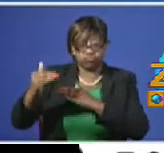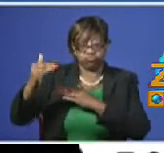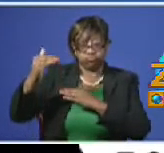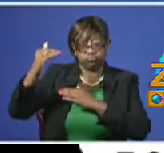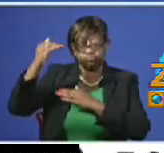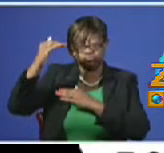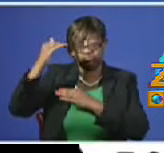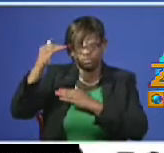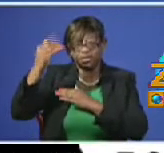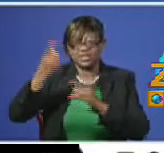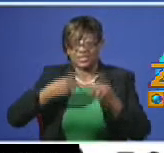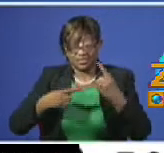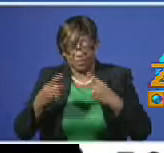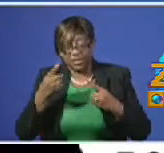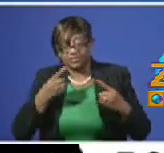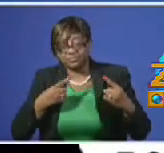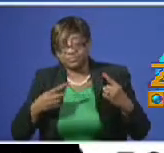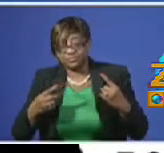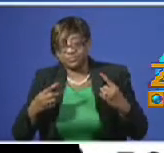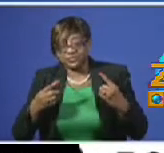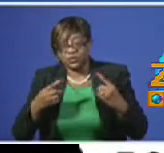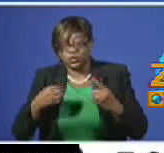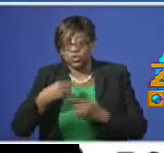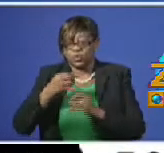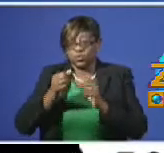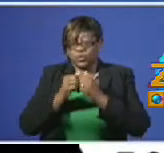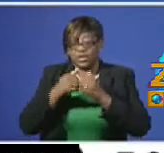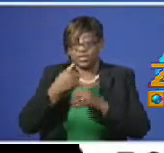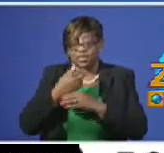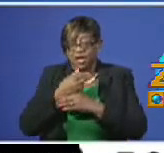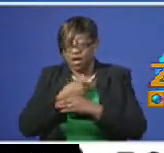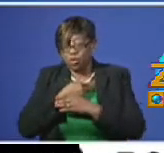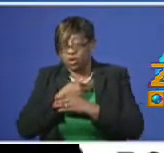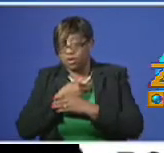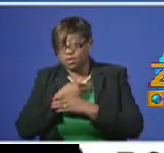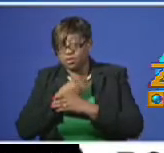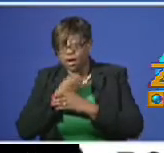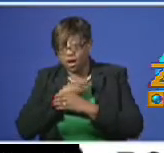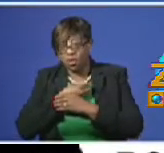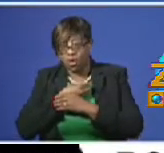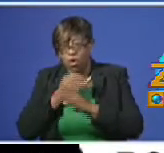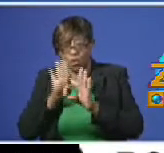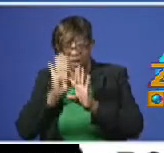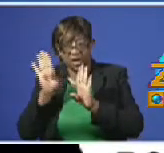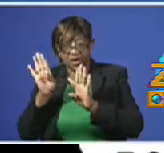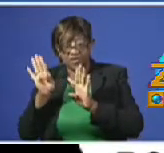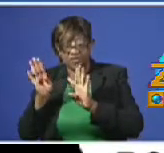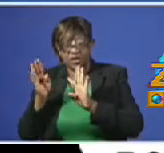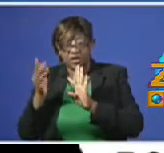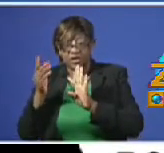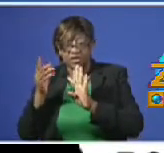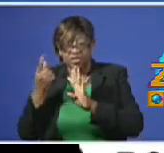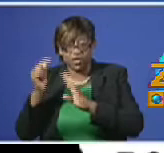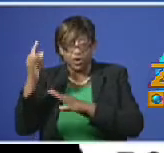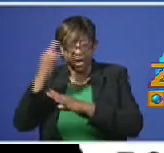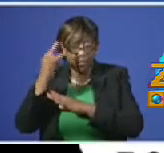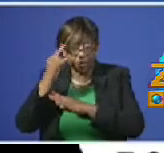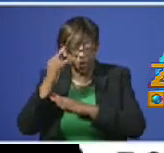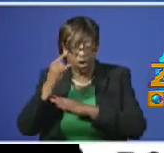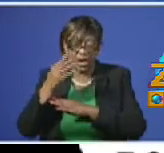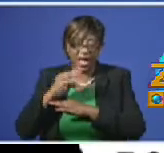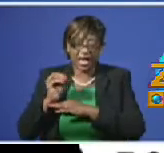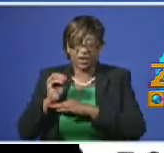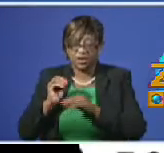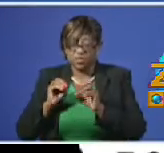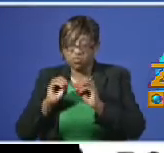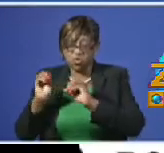coming, that with our, not just with opening of our borders, but also with the movement of people and,